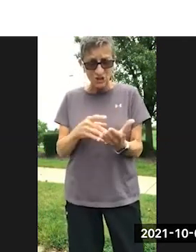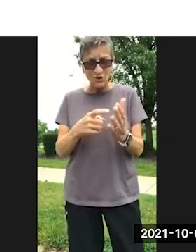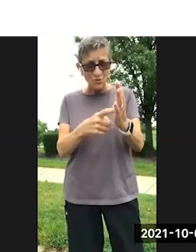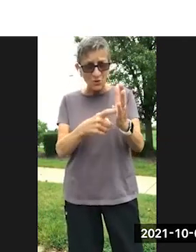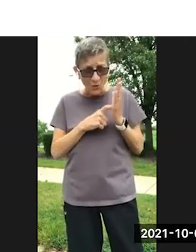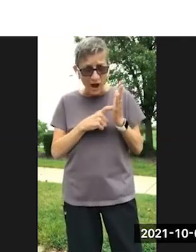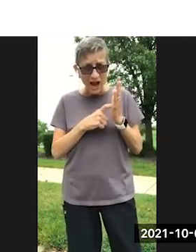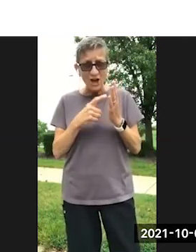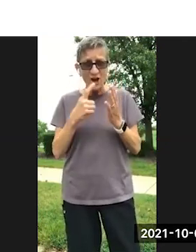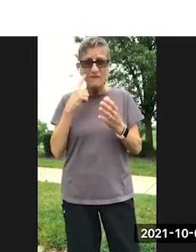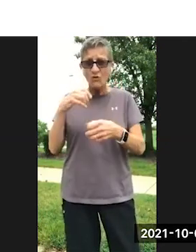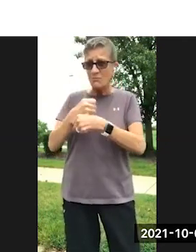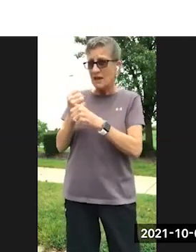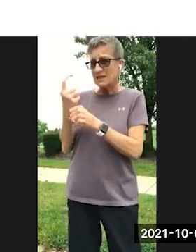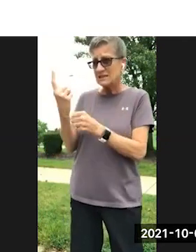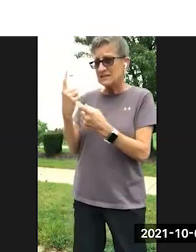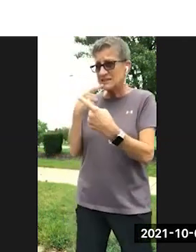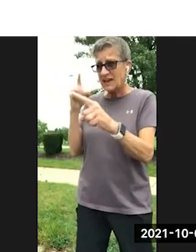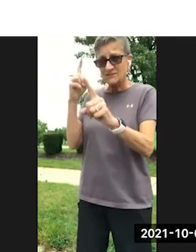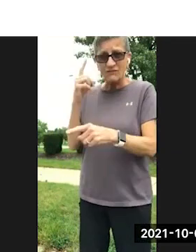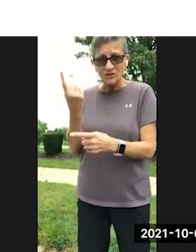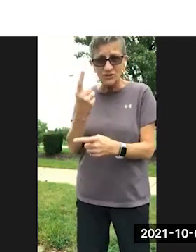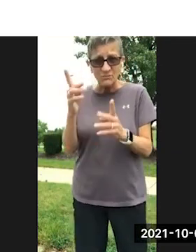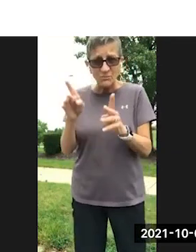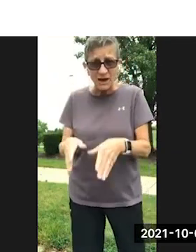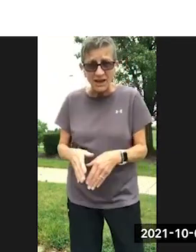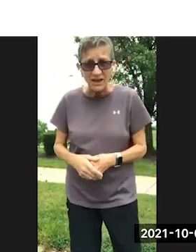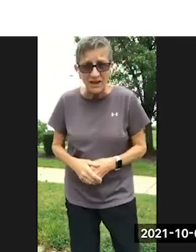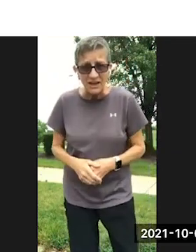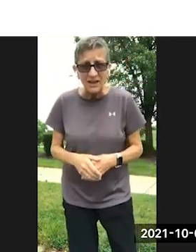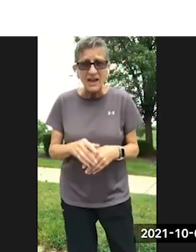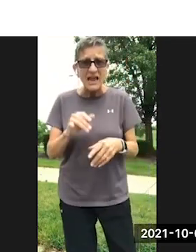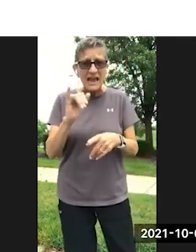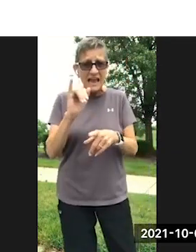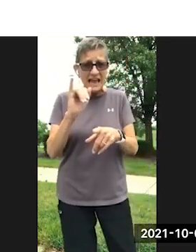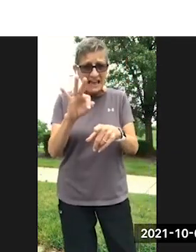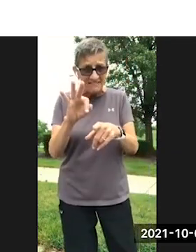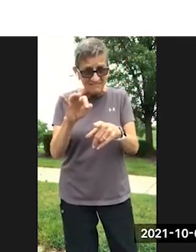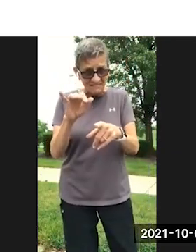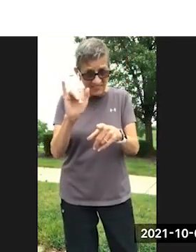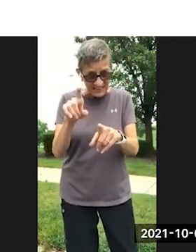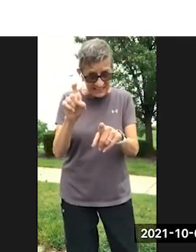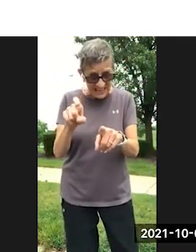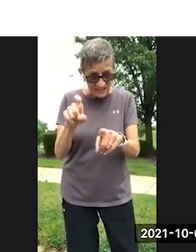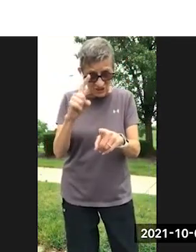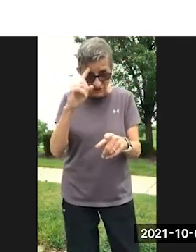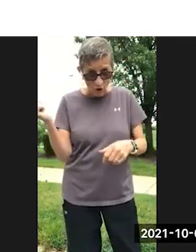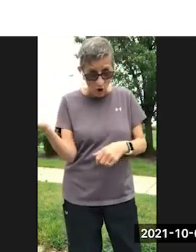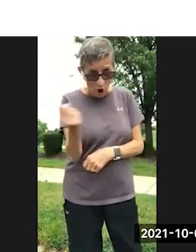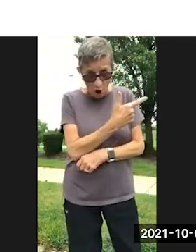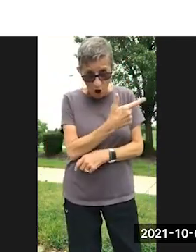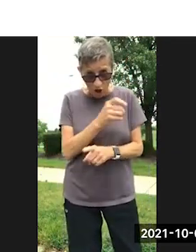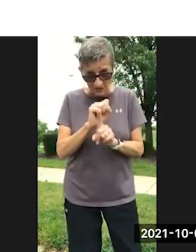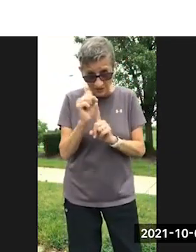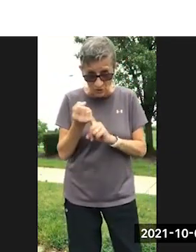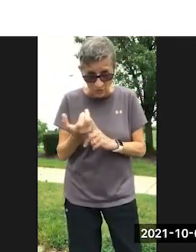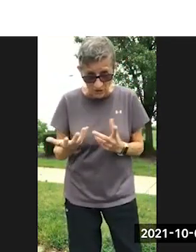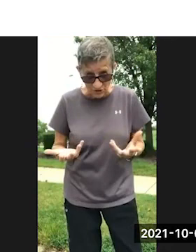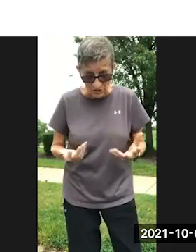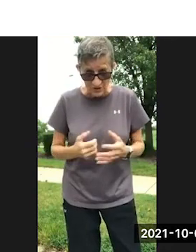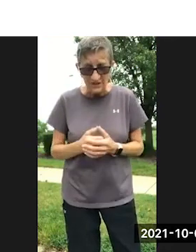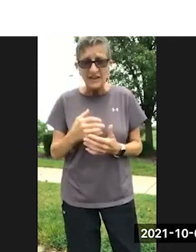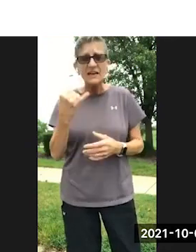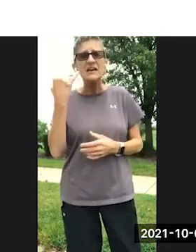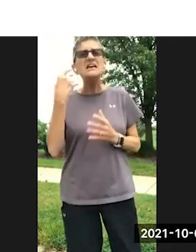accessible to someone, and if that is necessary in all cases. For example, if a